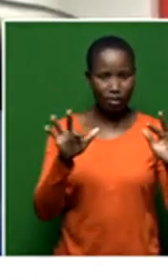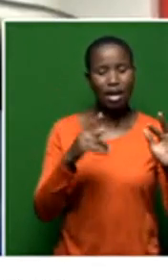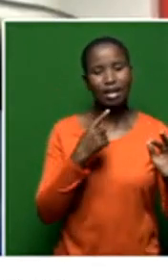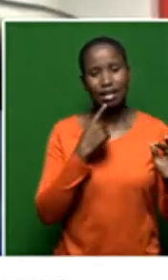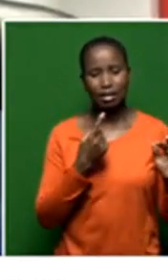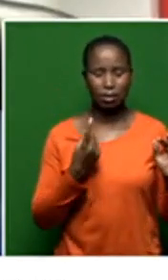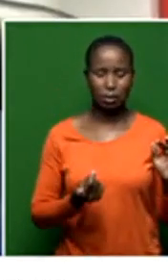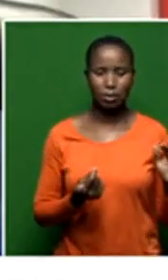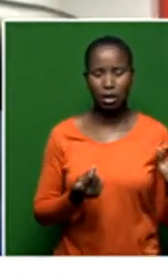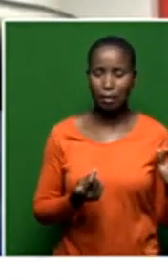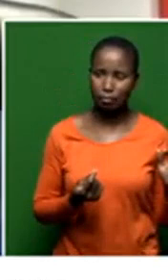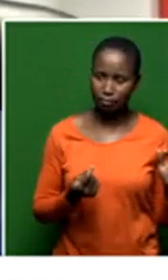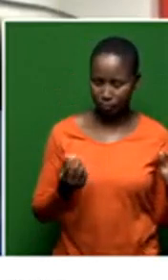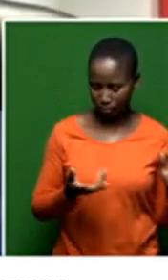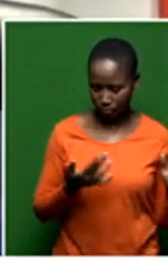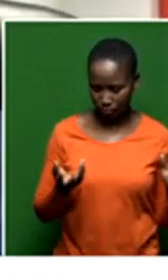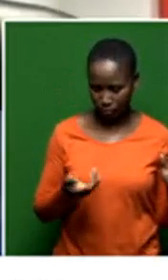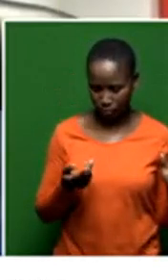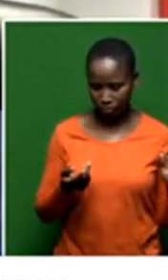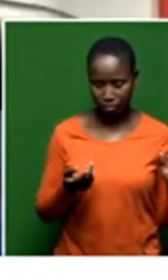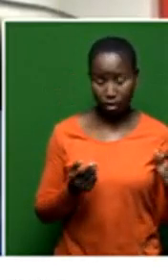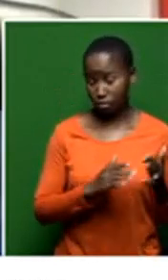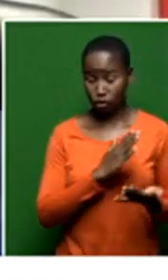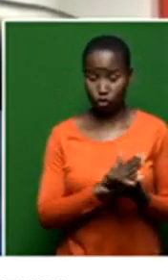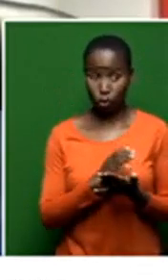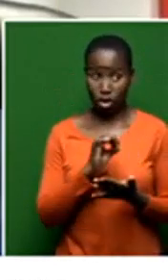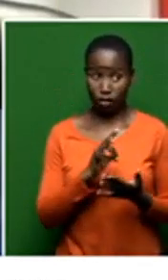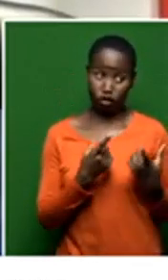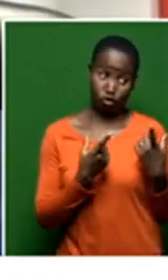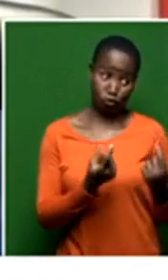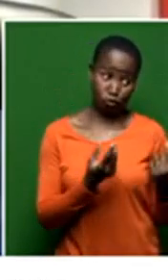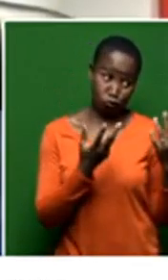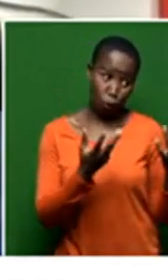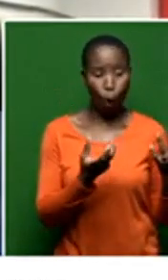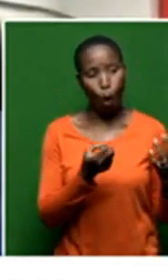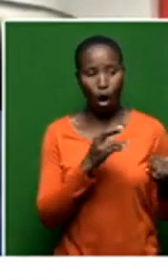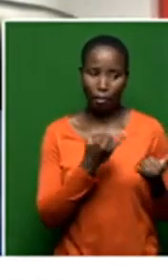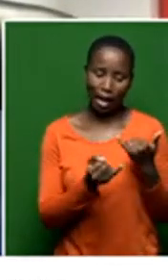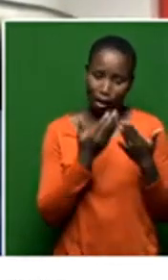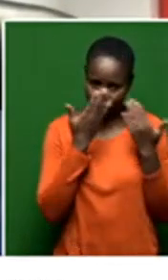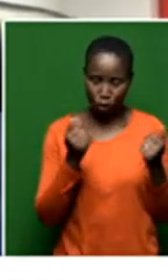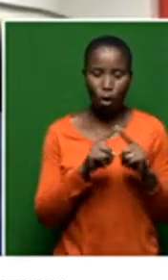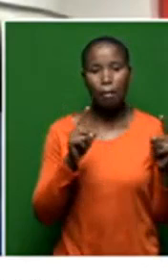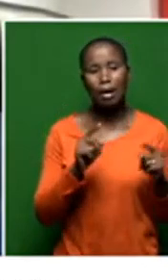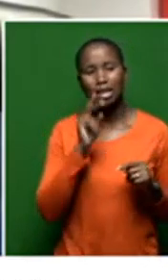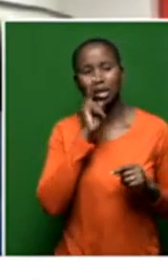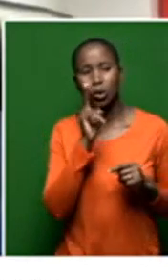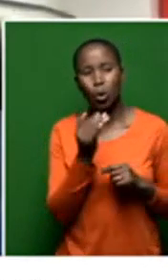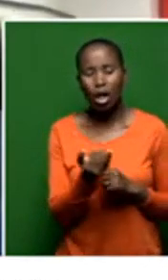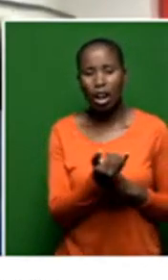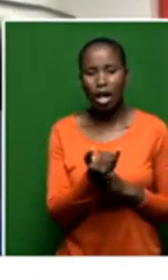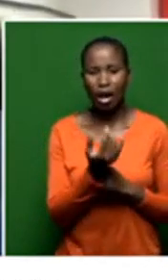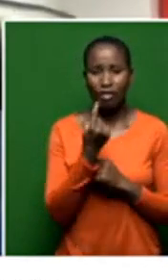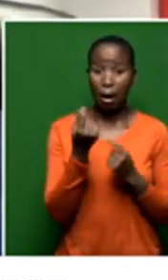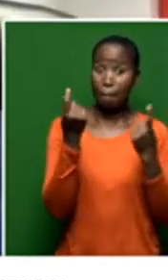that there is, whether intentionally or unintentionally, it almost seems as though there's collusion when it comes